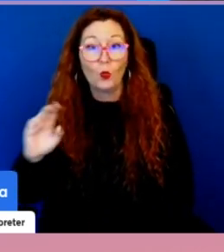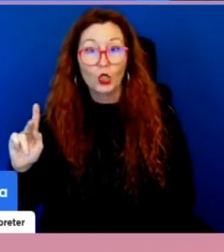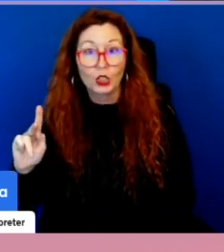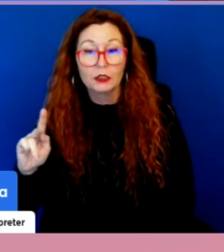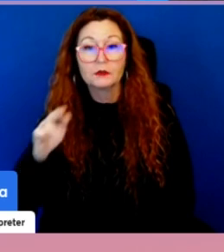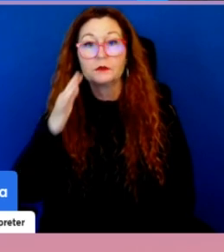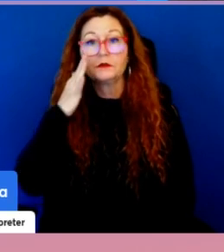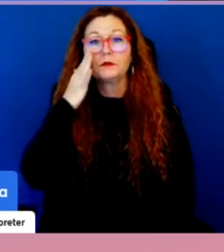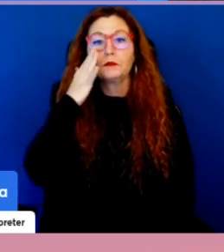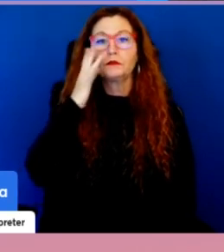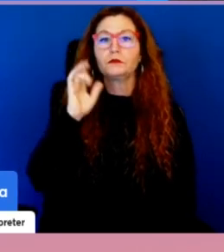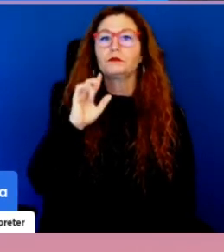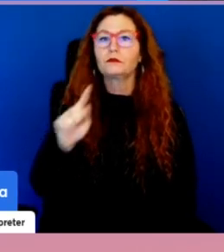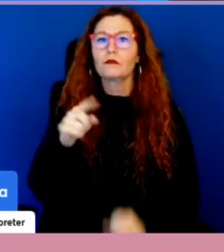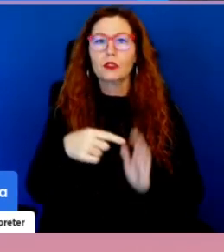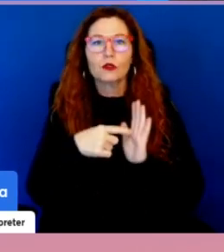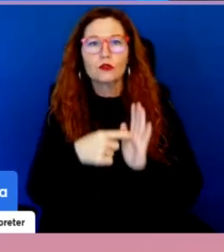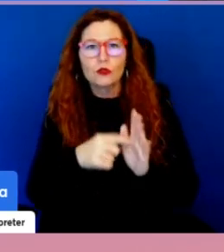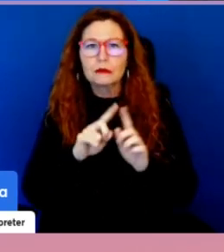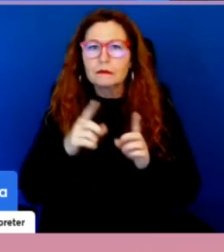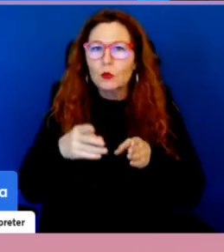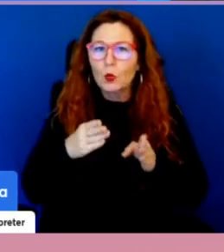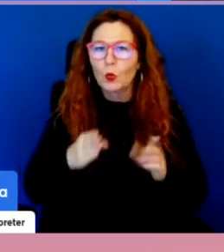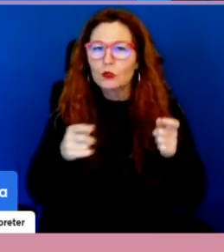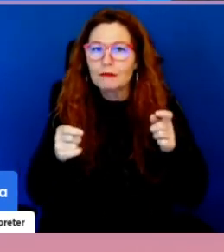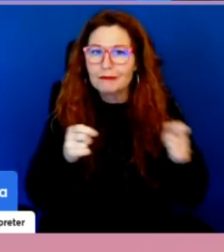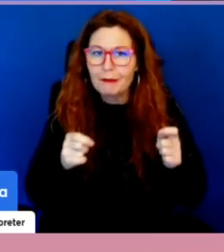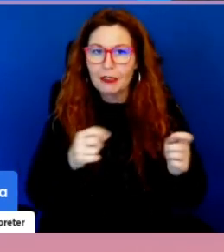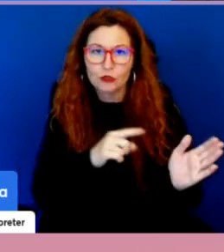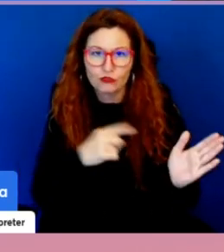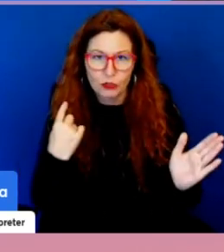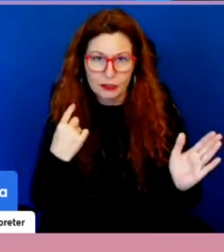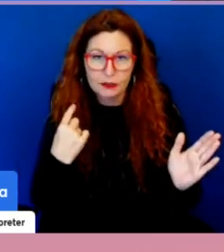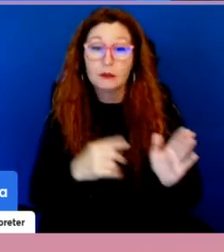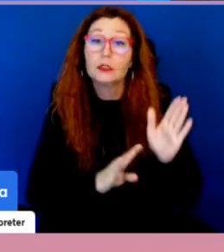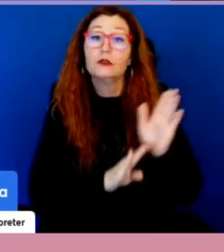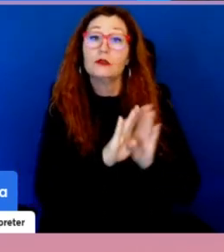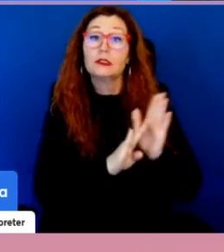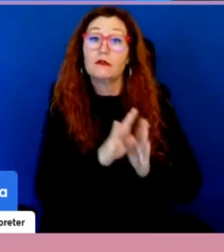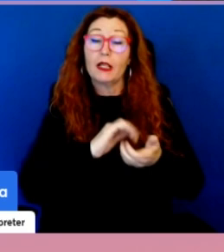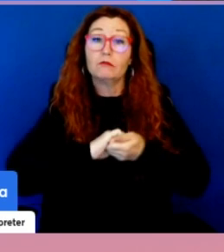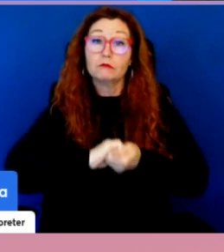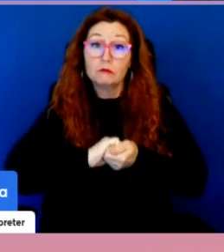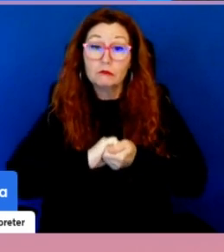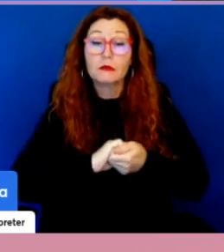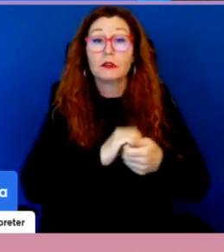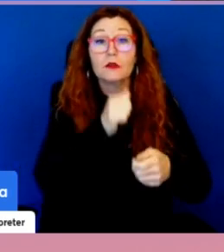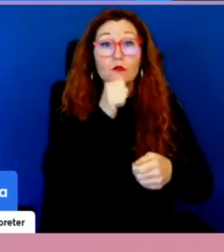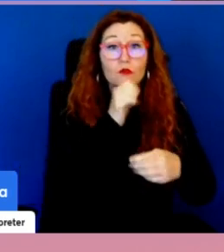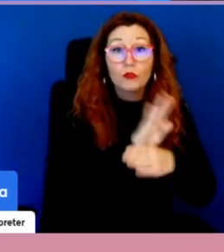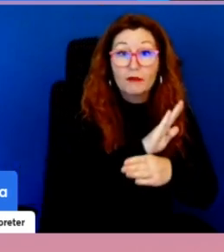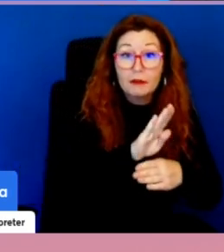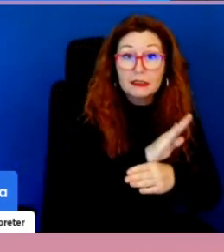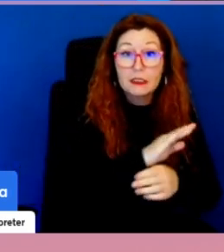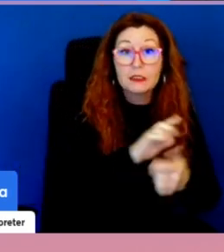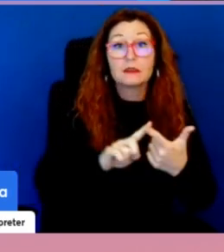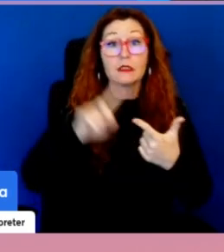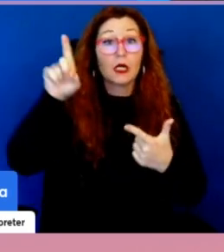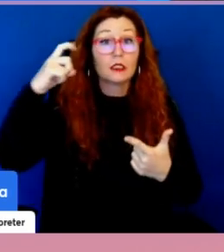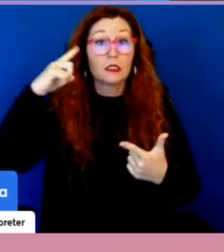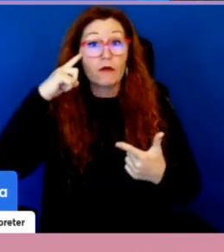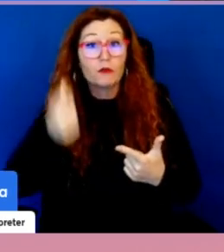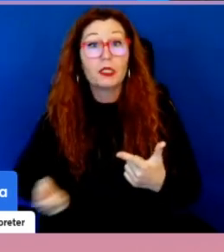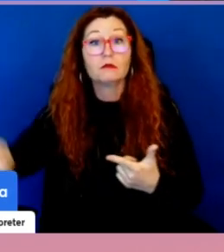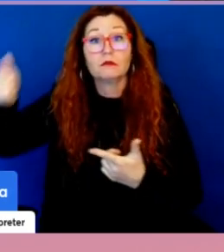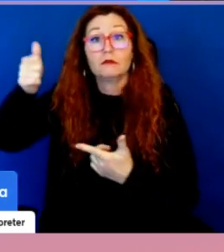for managing cybersecurity risk. It was developed through collaboration with government, industry, and academia, and it offers guidelines and